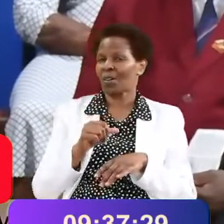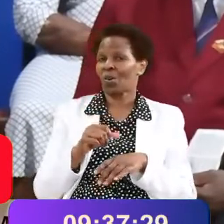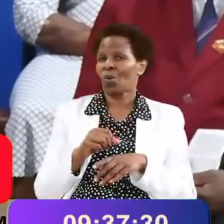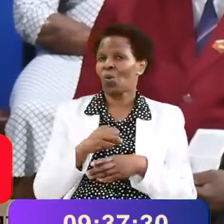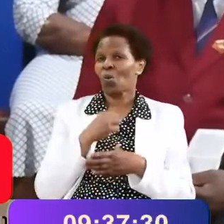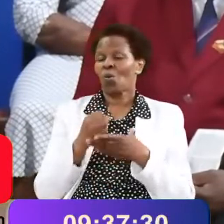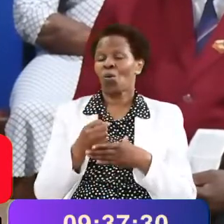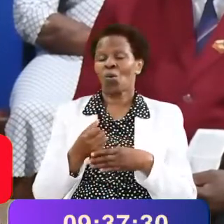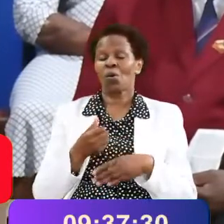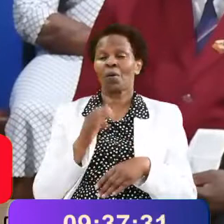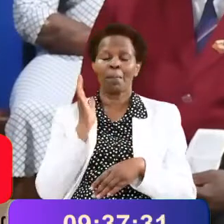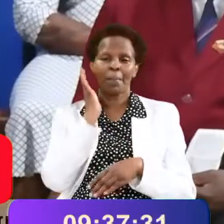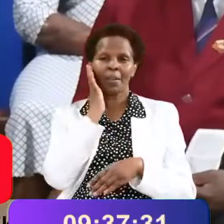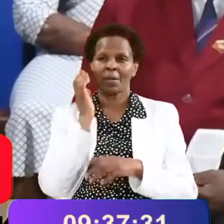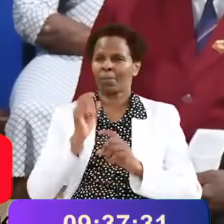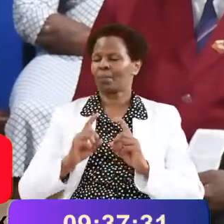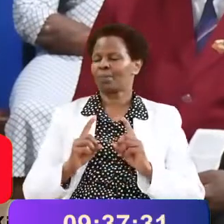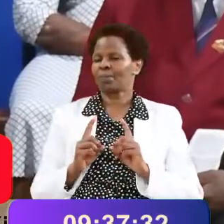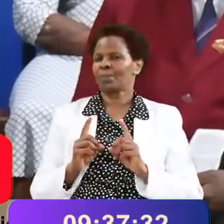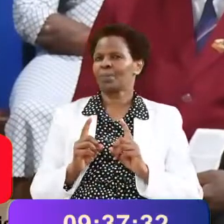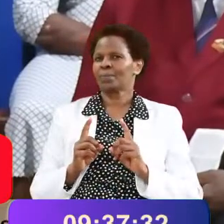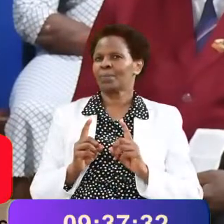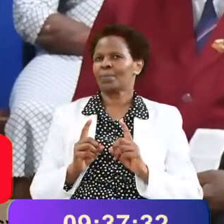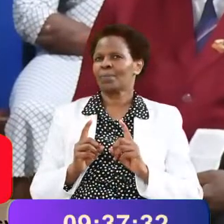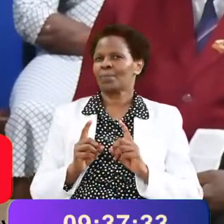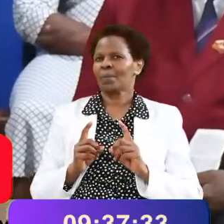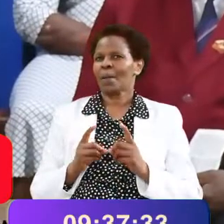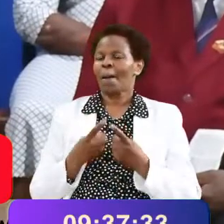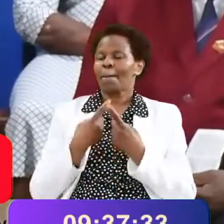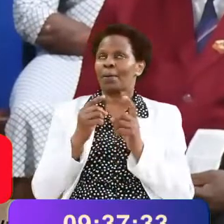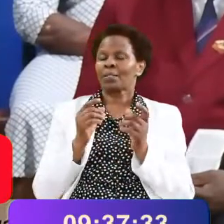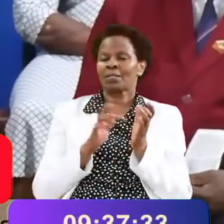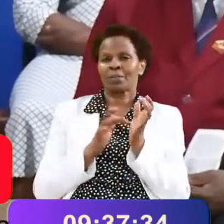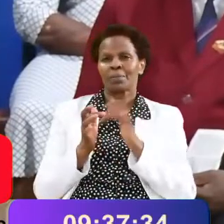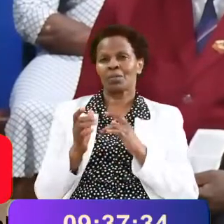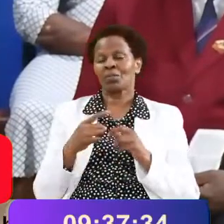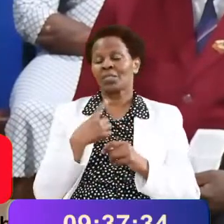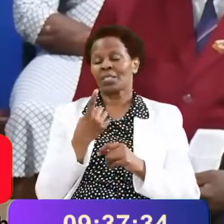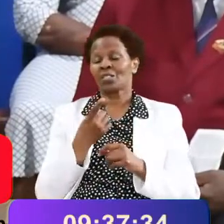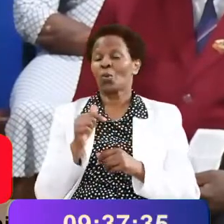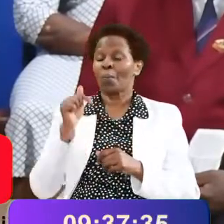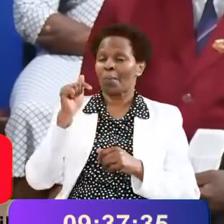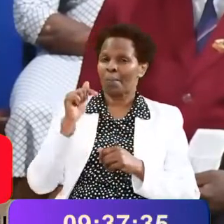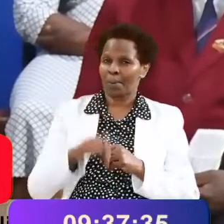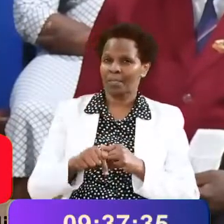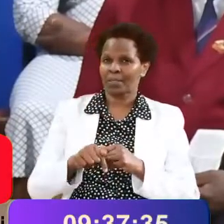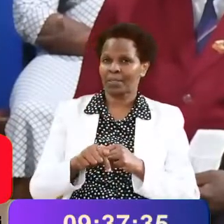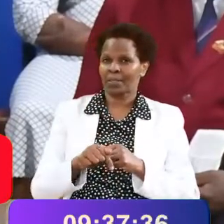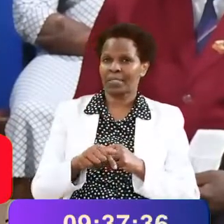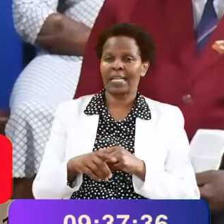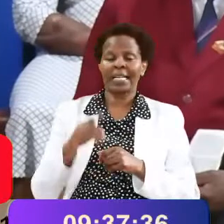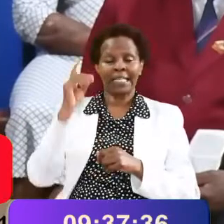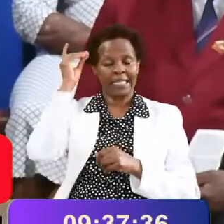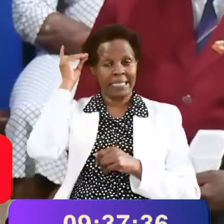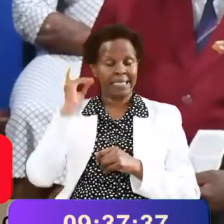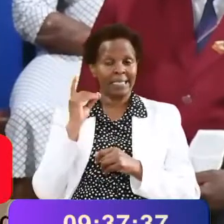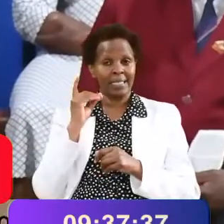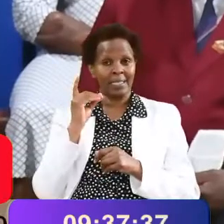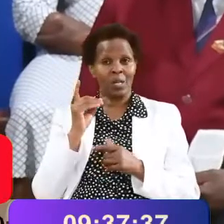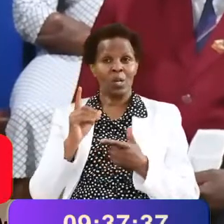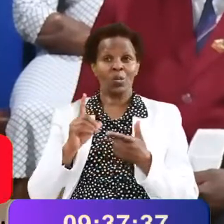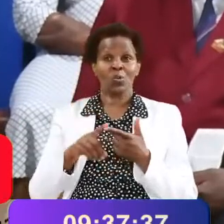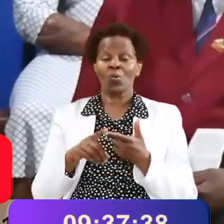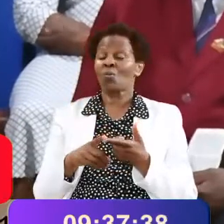the Bible is telling us that reconciliation is intentional. you make up your mind and say, I am going to